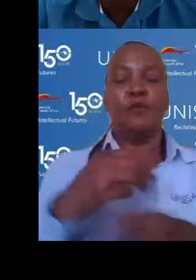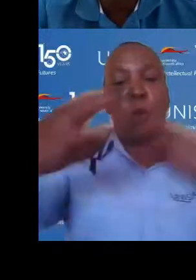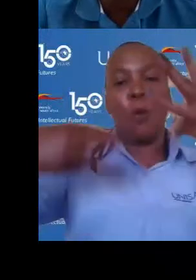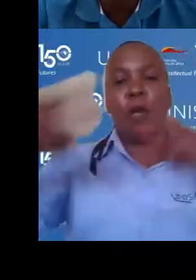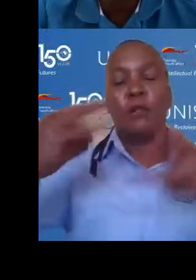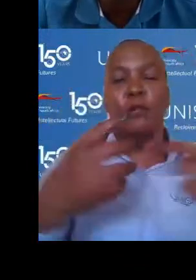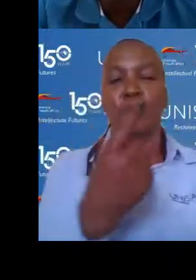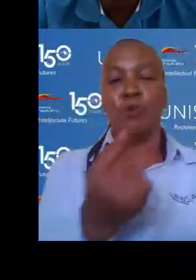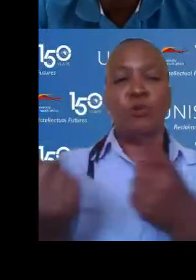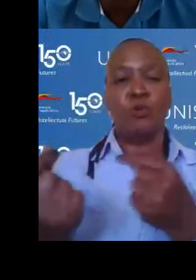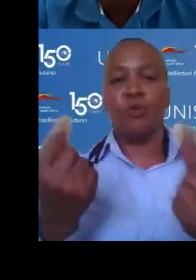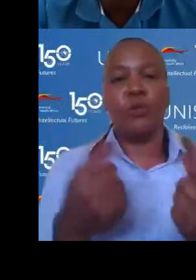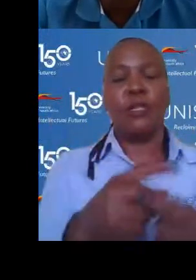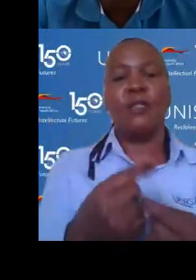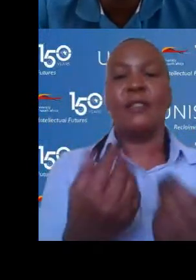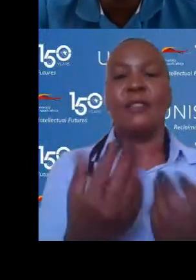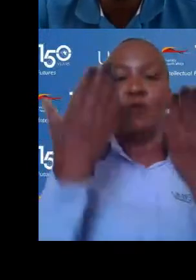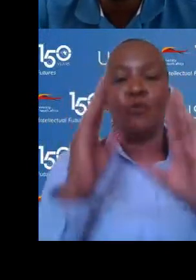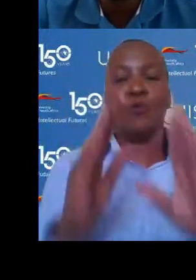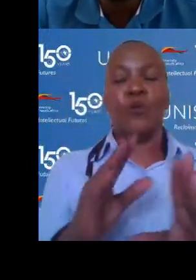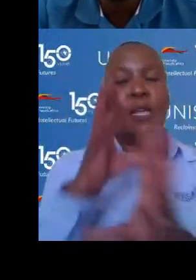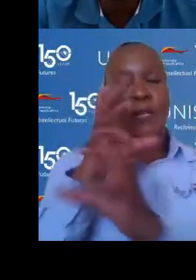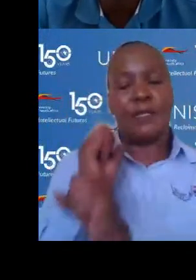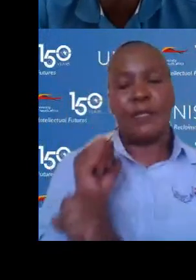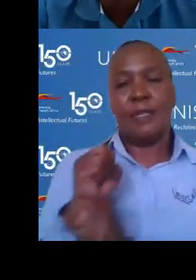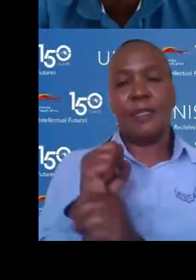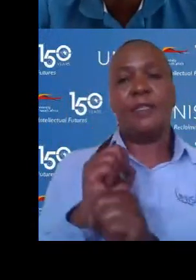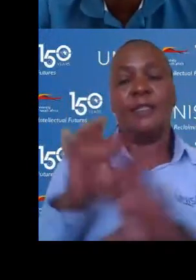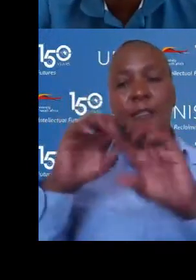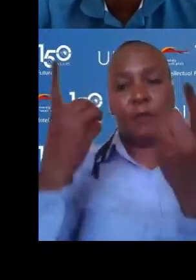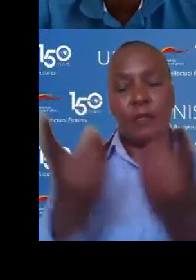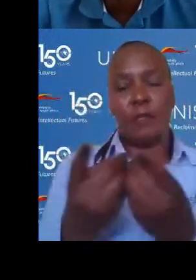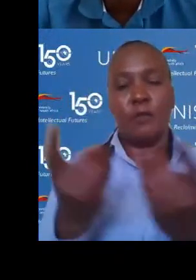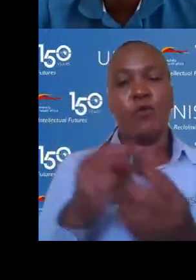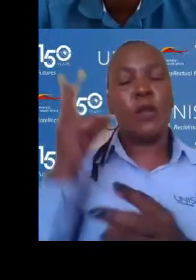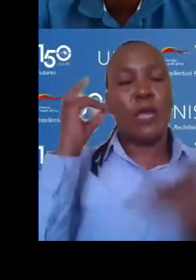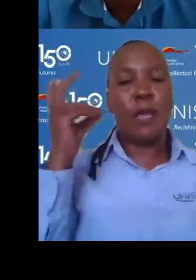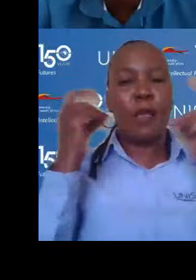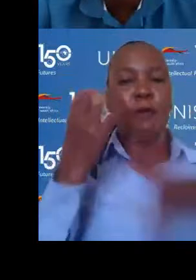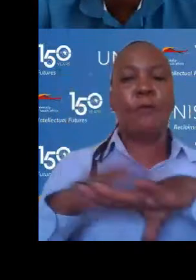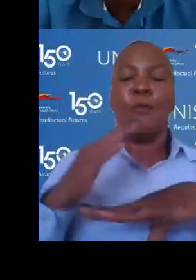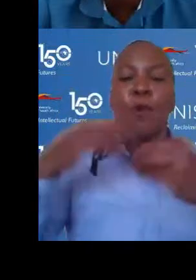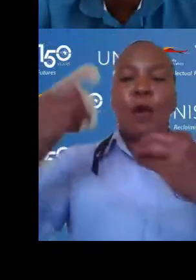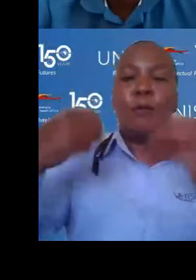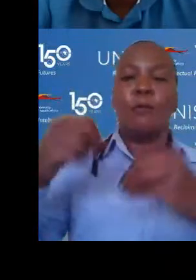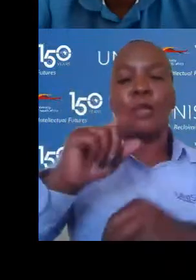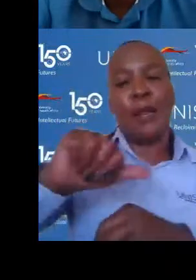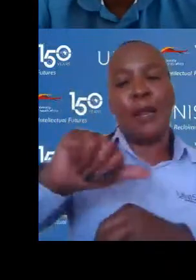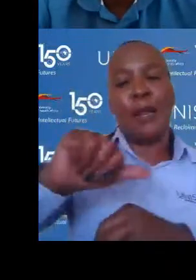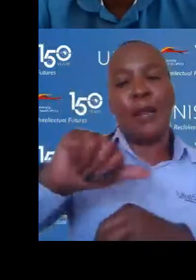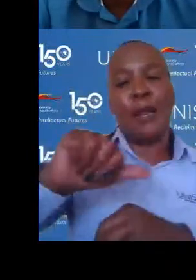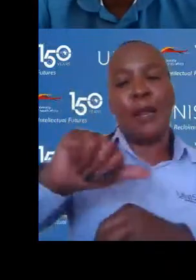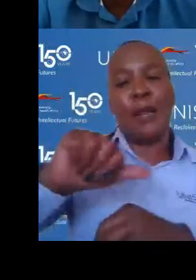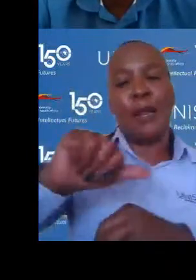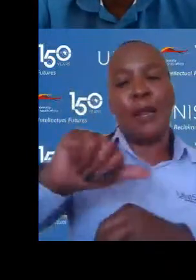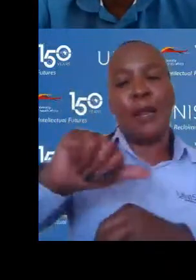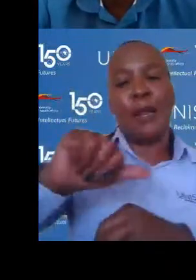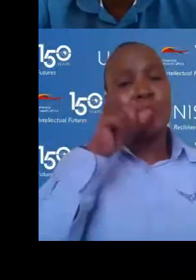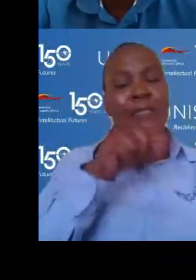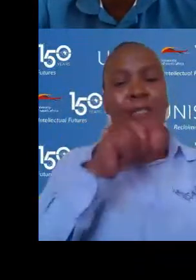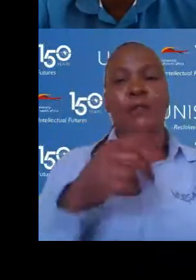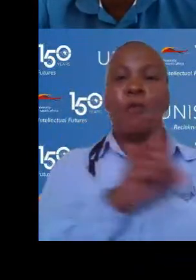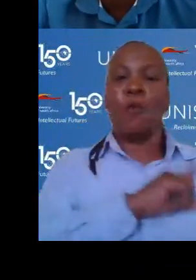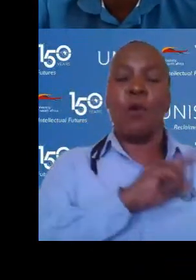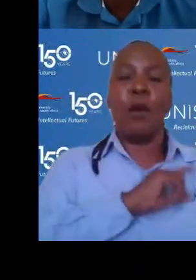the student retention unit that you'll hear more about in the next presentation. Please make use of it so that you